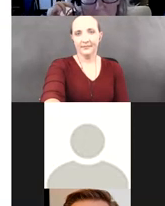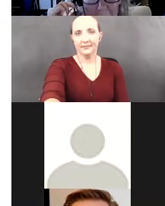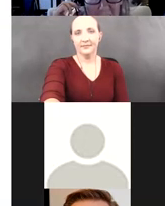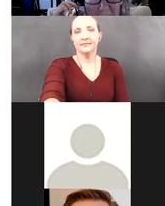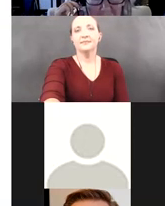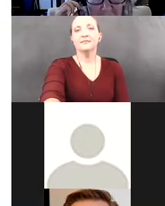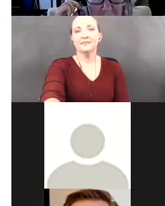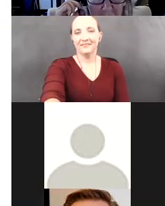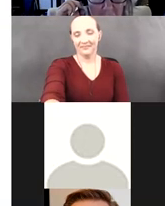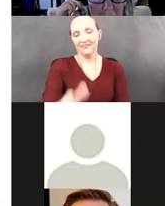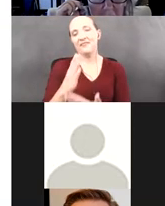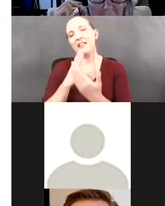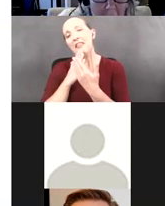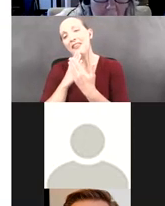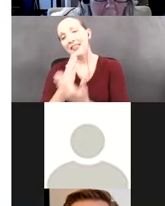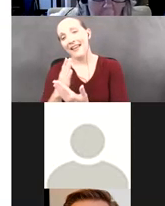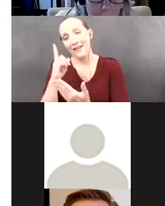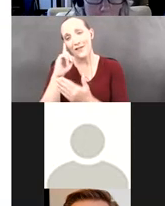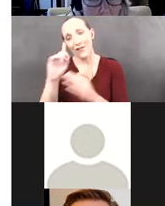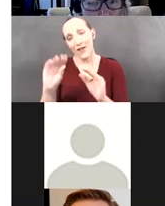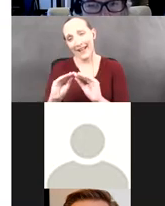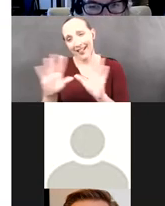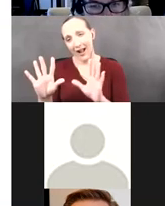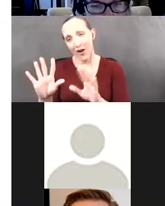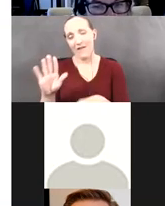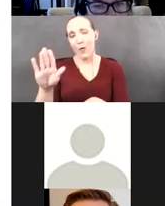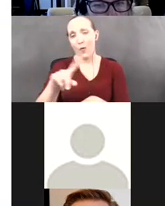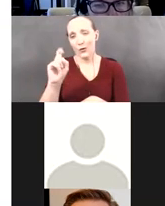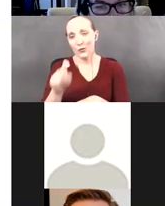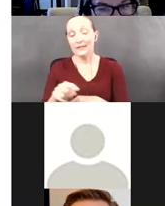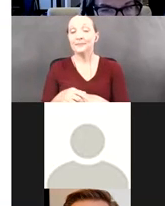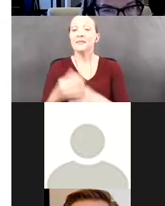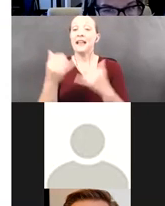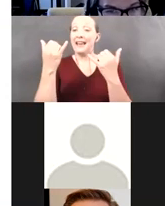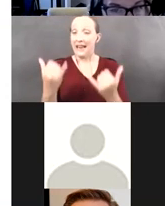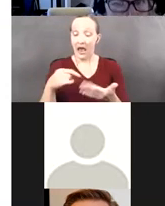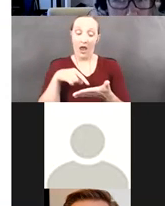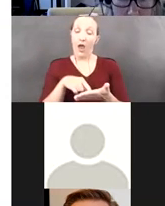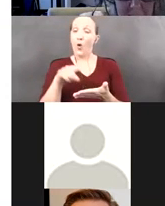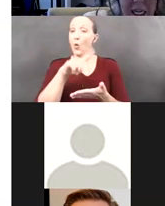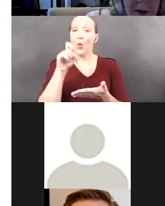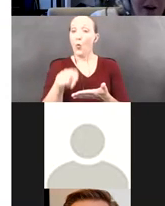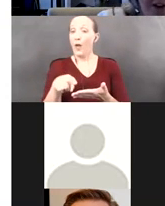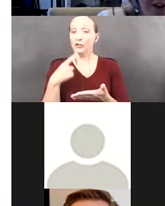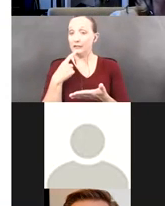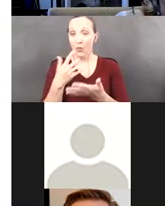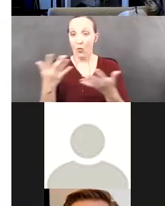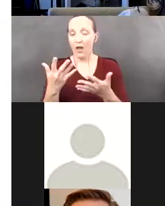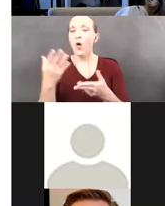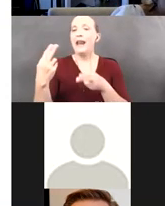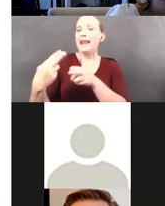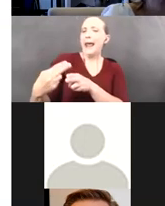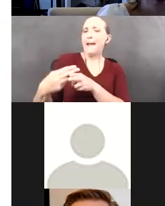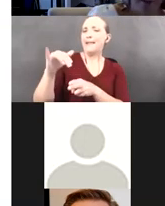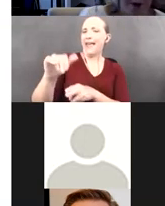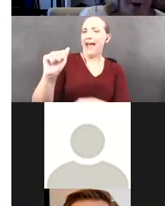Yes, thank you for clarifying. Gracias por aclarar. The question is, La what is the pregunta name es, of the ¿cuál es app? el nombre